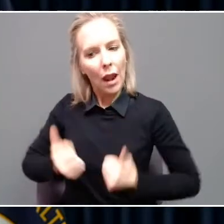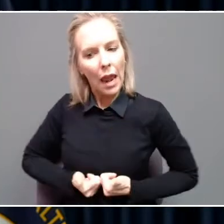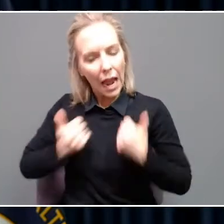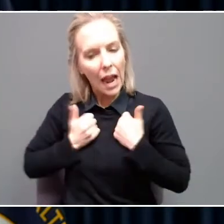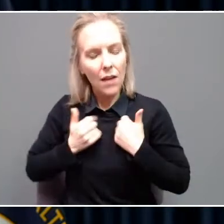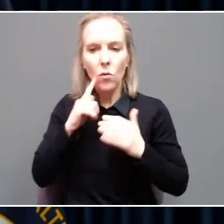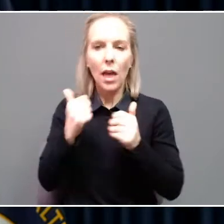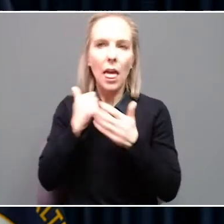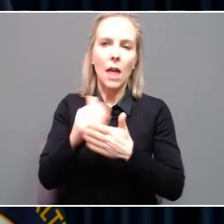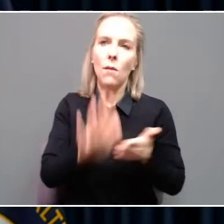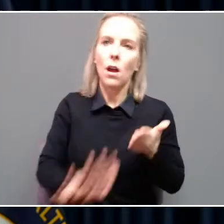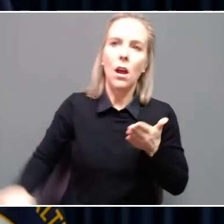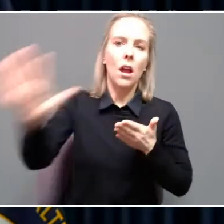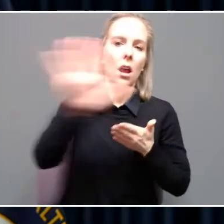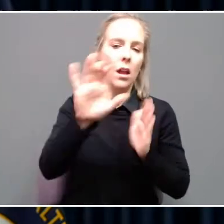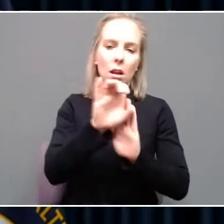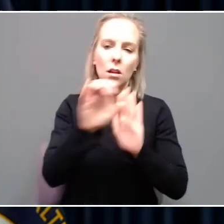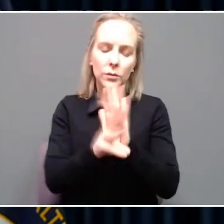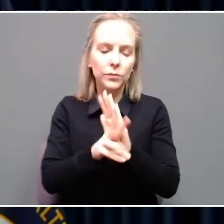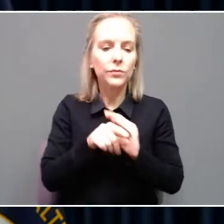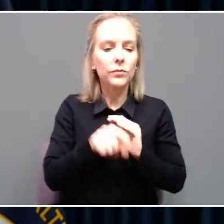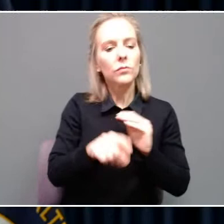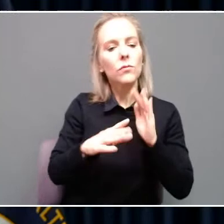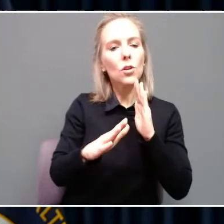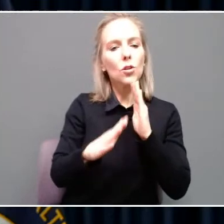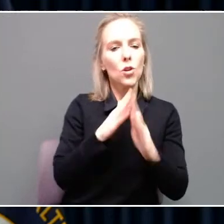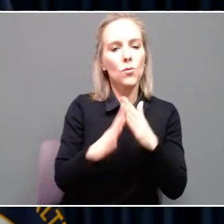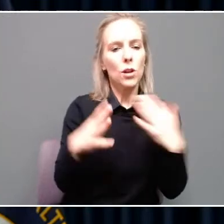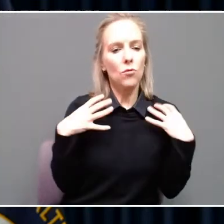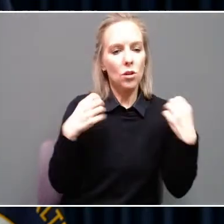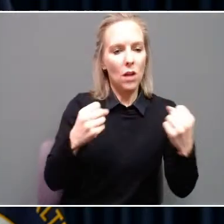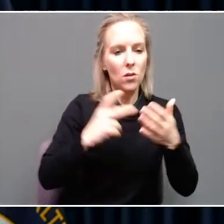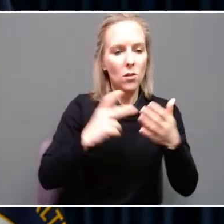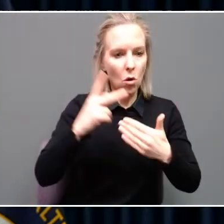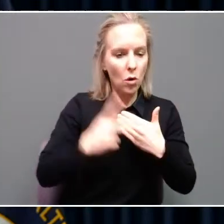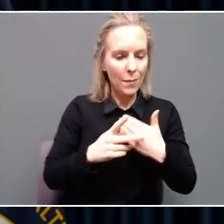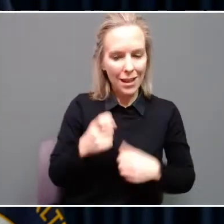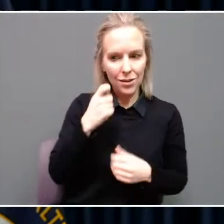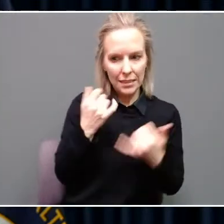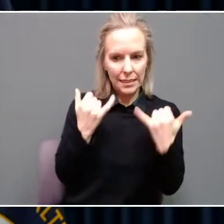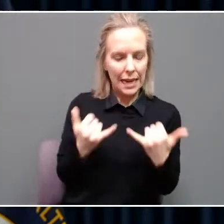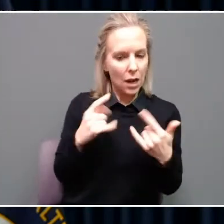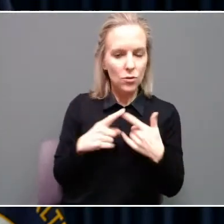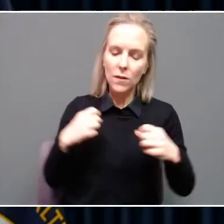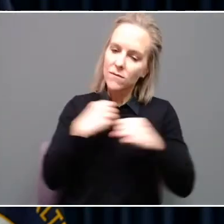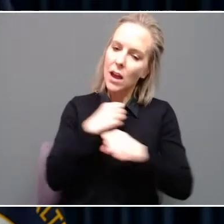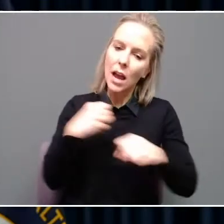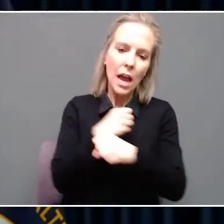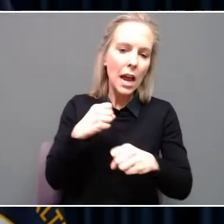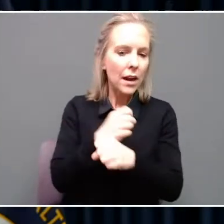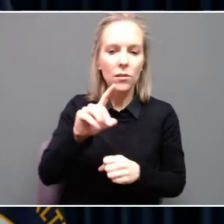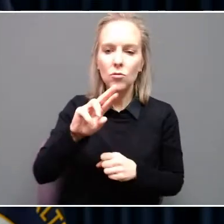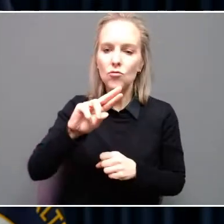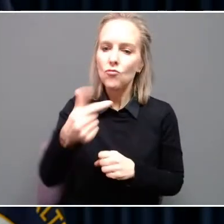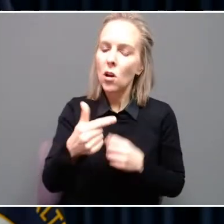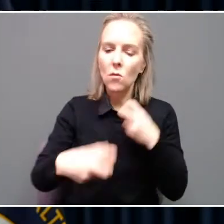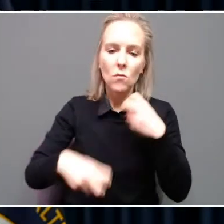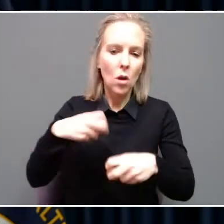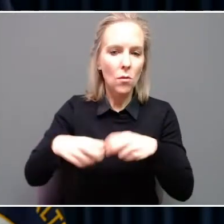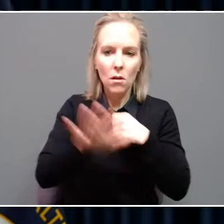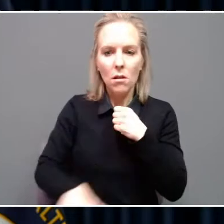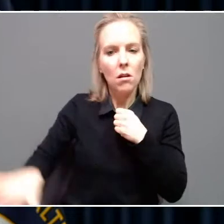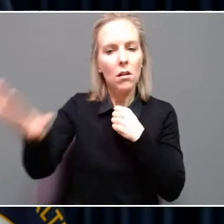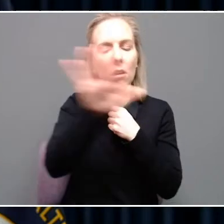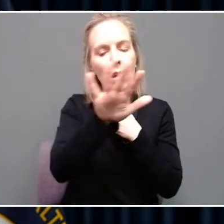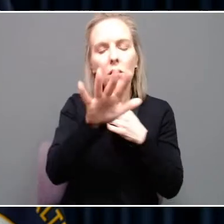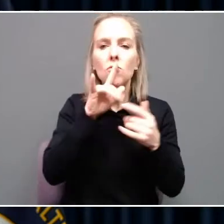Recovery Ready Communities program is the latest step we are taking to fight the drug epidemic, and I strongly encourage local counties to